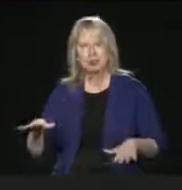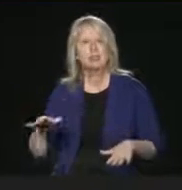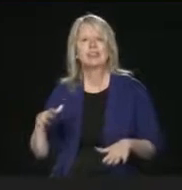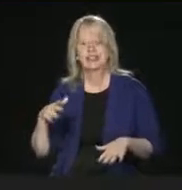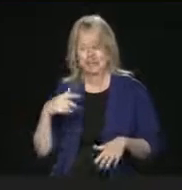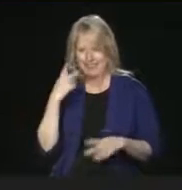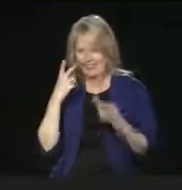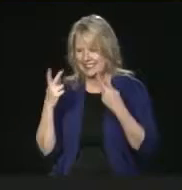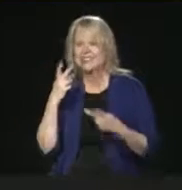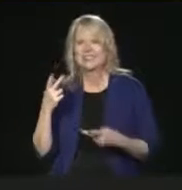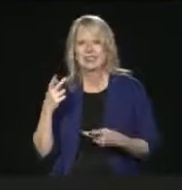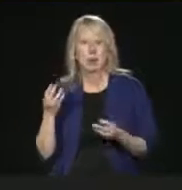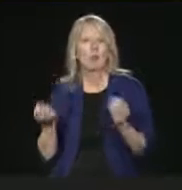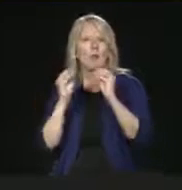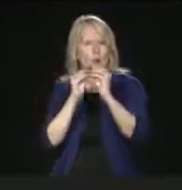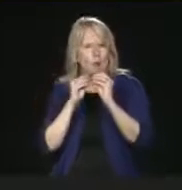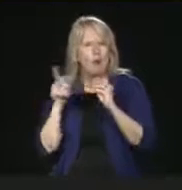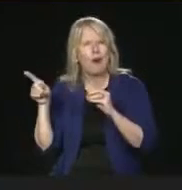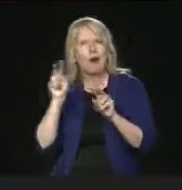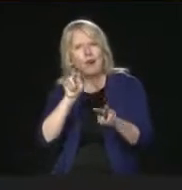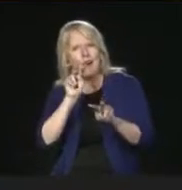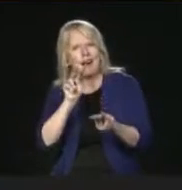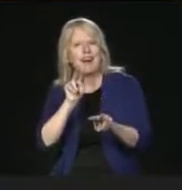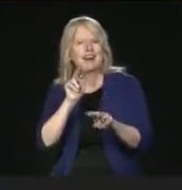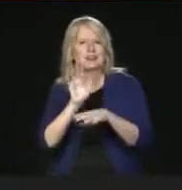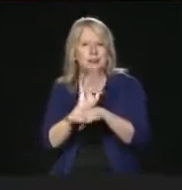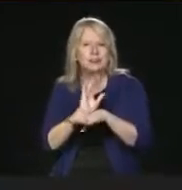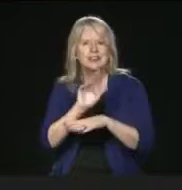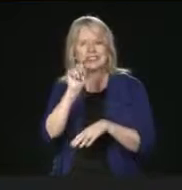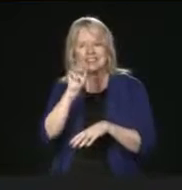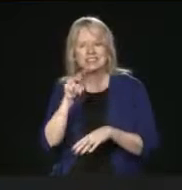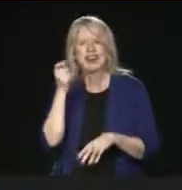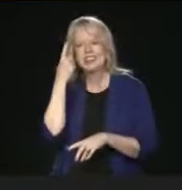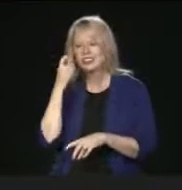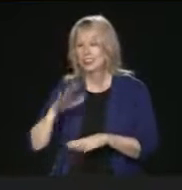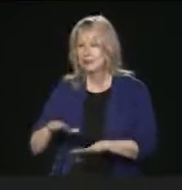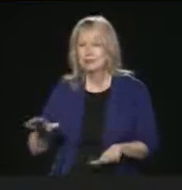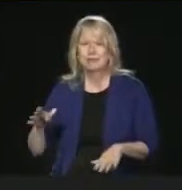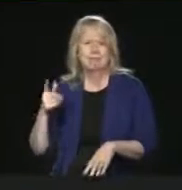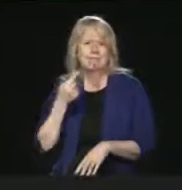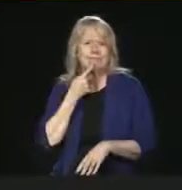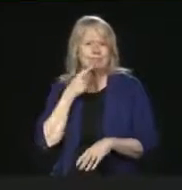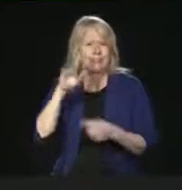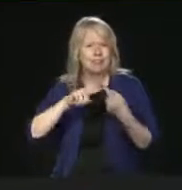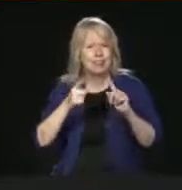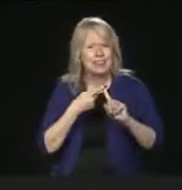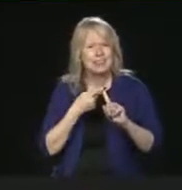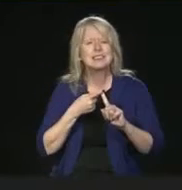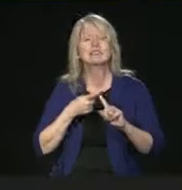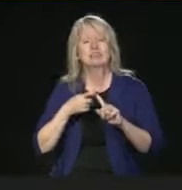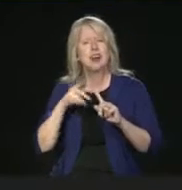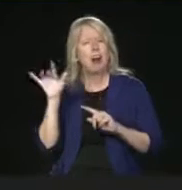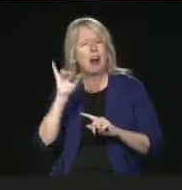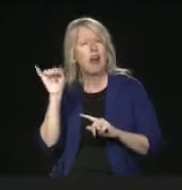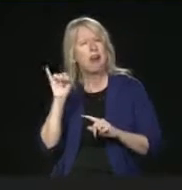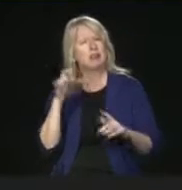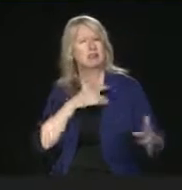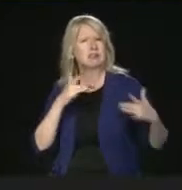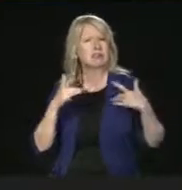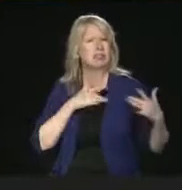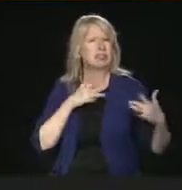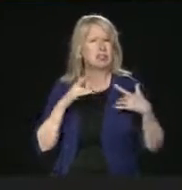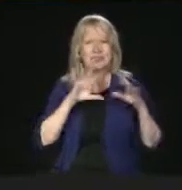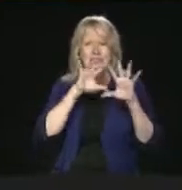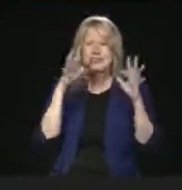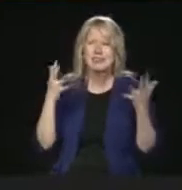movies, but they miss their friends. And at the same time, they're worried about what's going on out there in the world and what